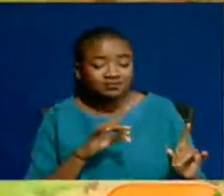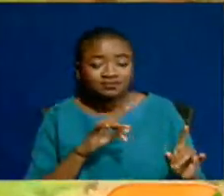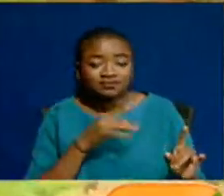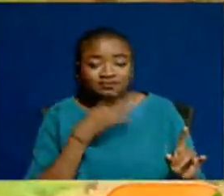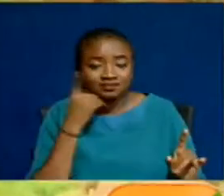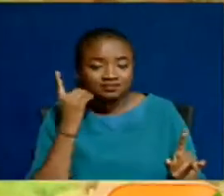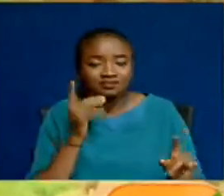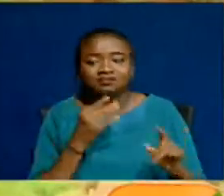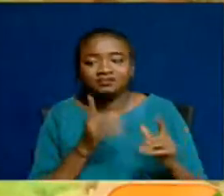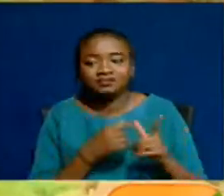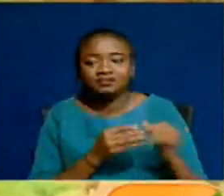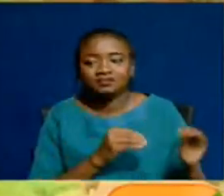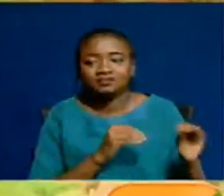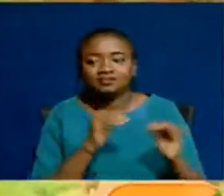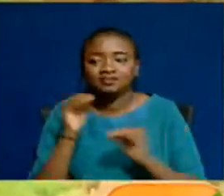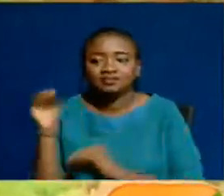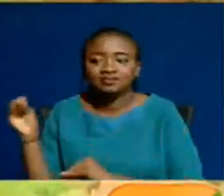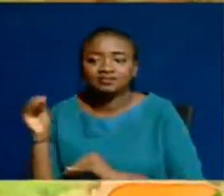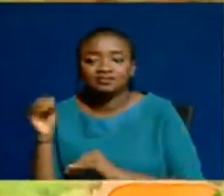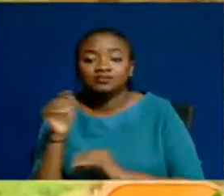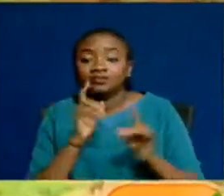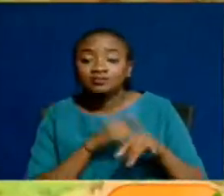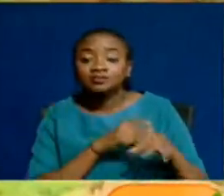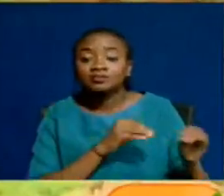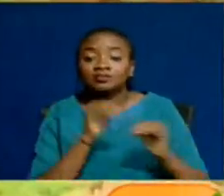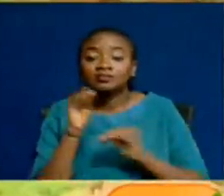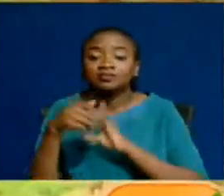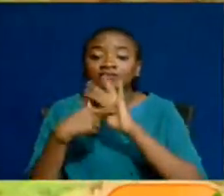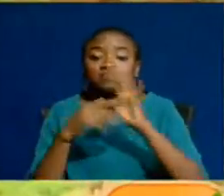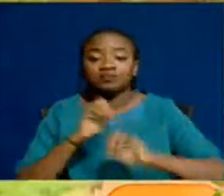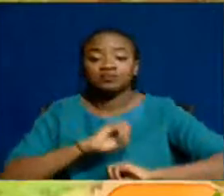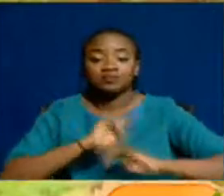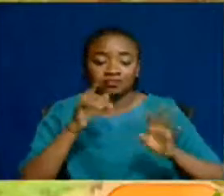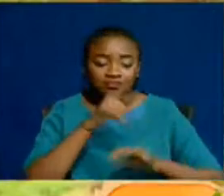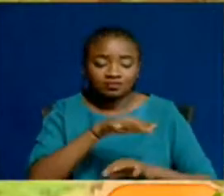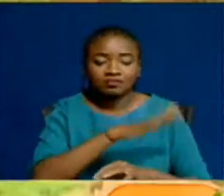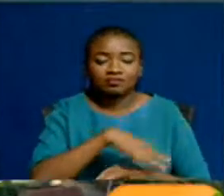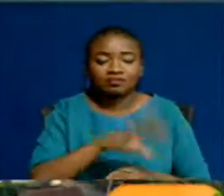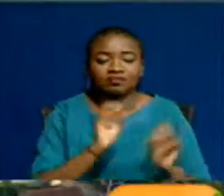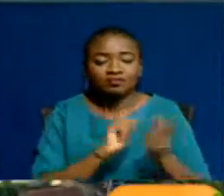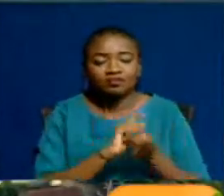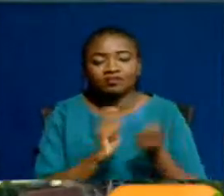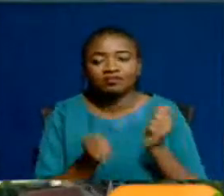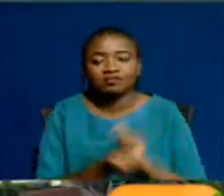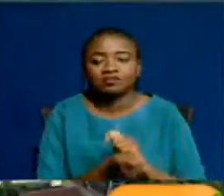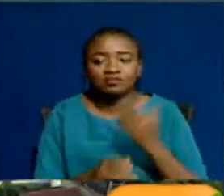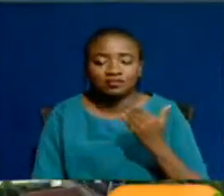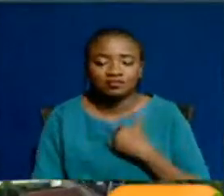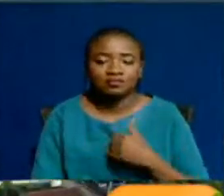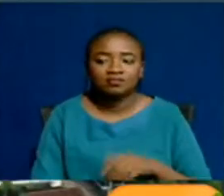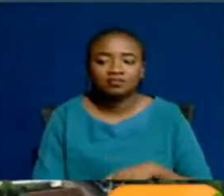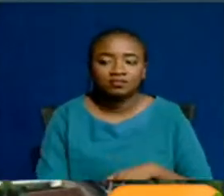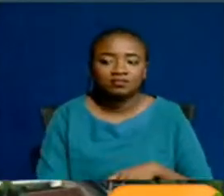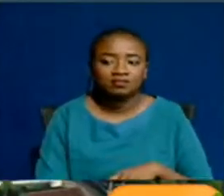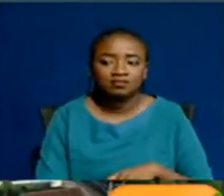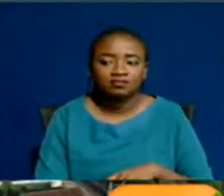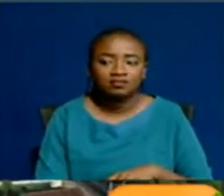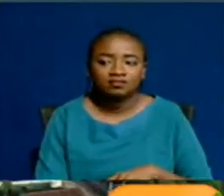indicate kuna mapatiliko kwa hiyo mto. Be it marine ecosystem, wale ndeke wa ziwa,